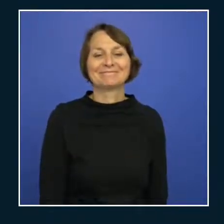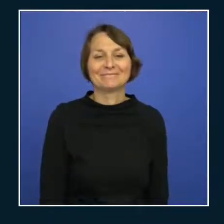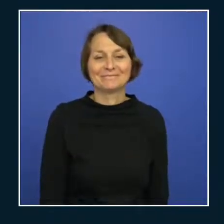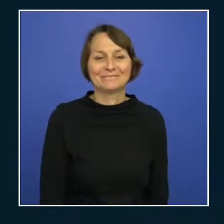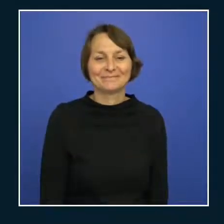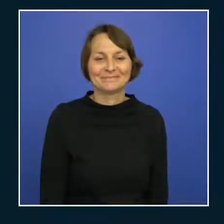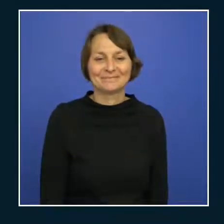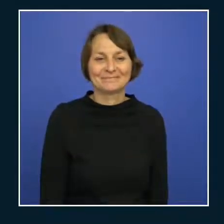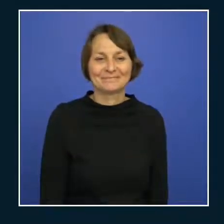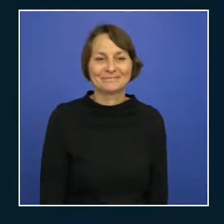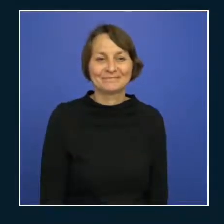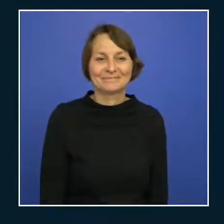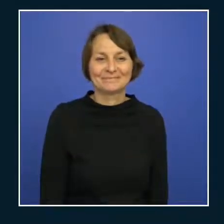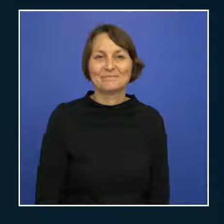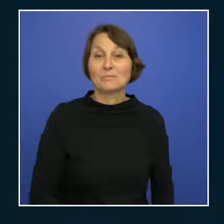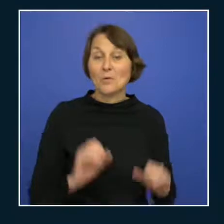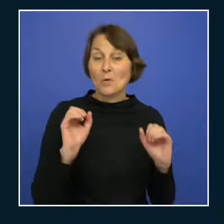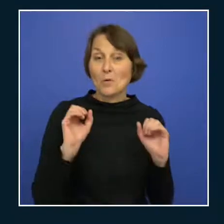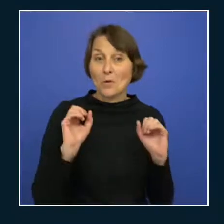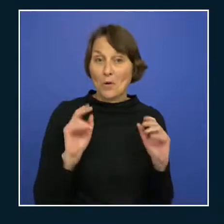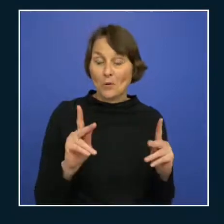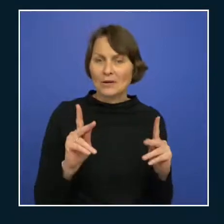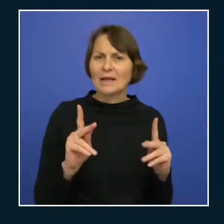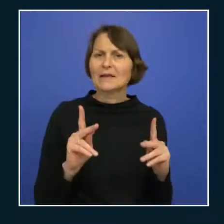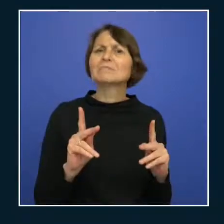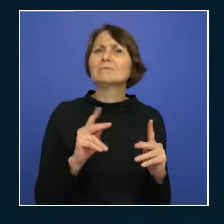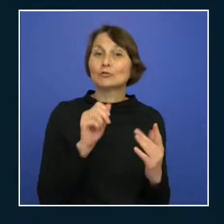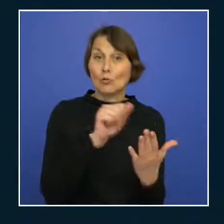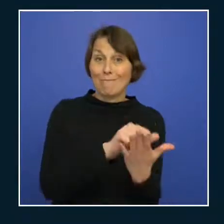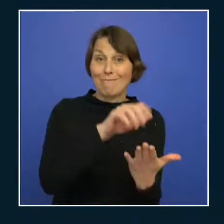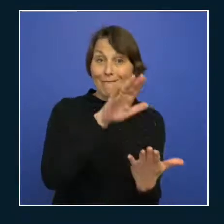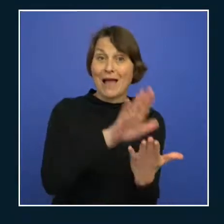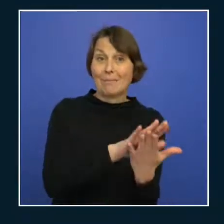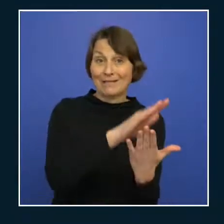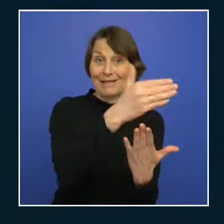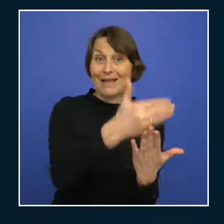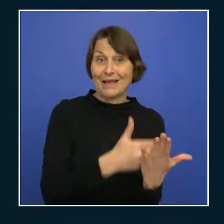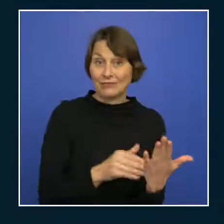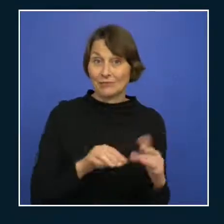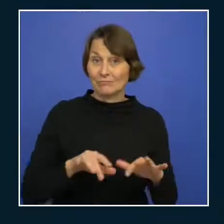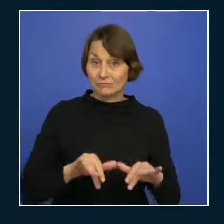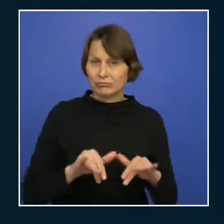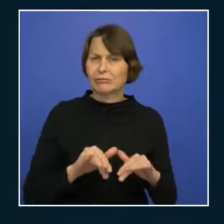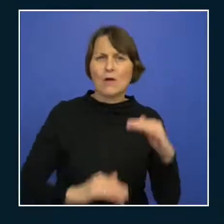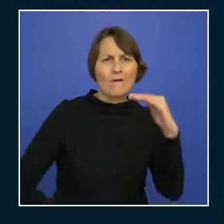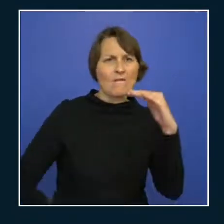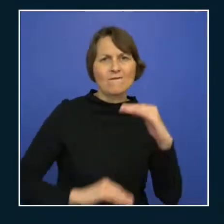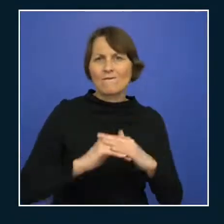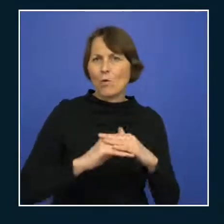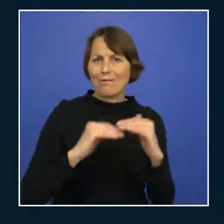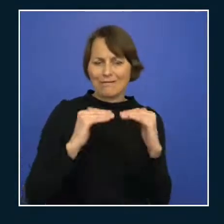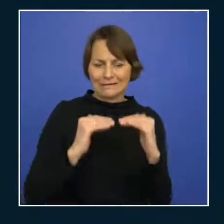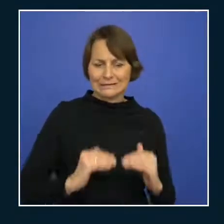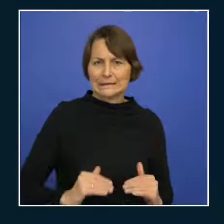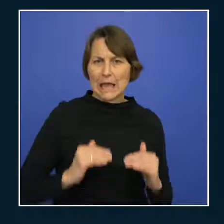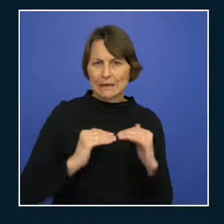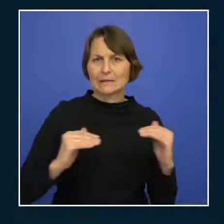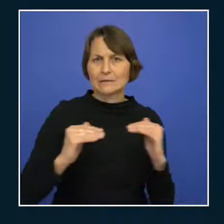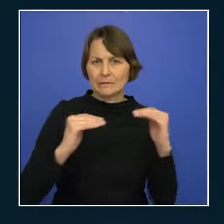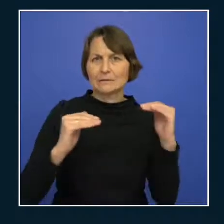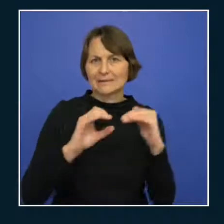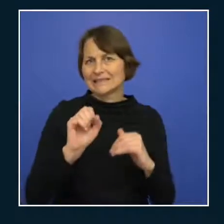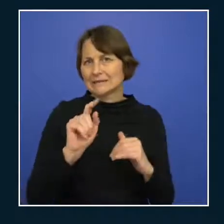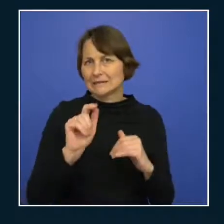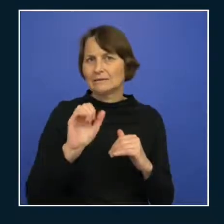Okay. So the application we have is a full stack application, and we kind of decided to choose